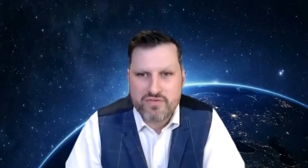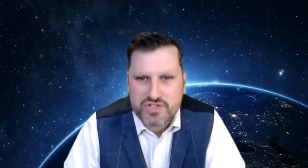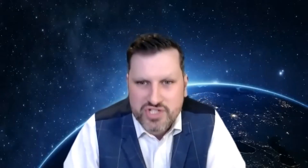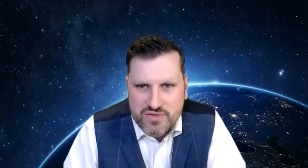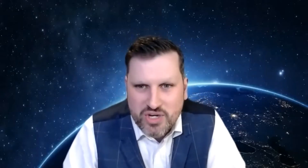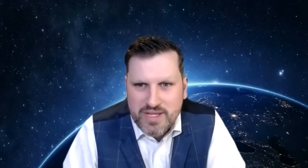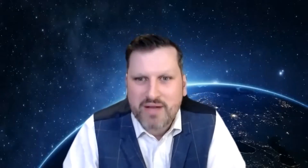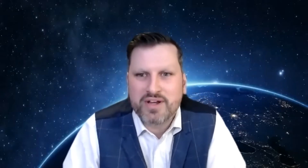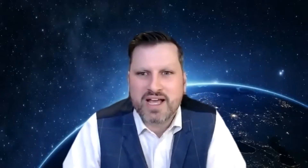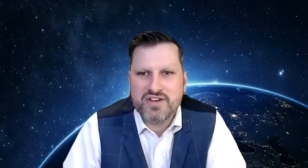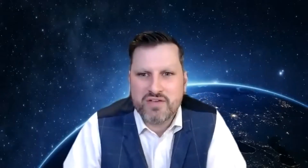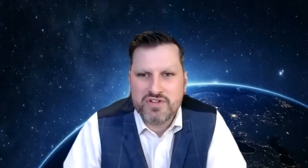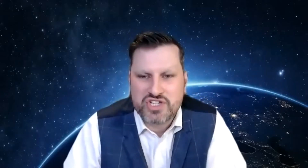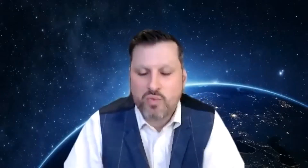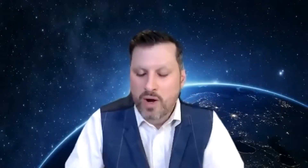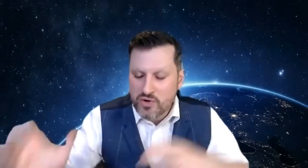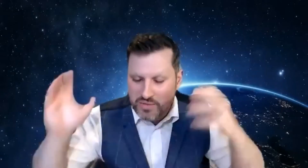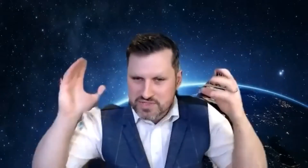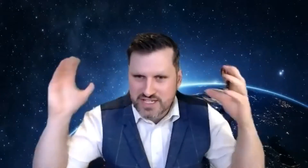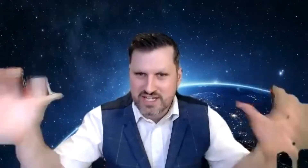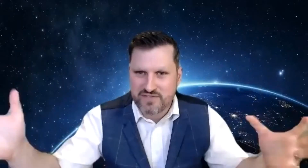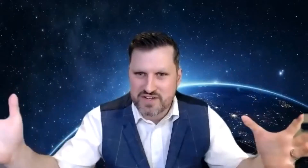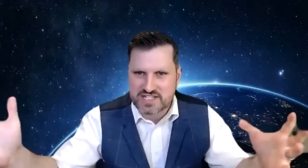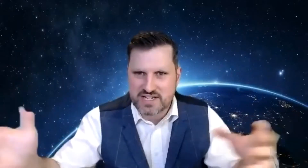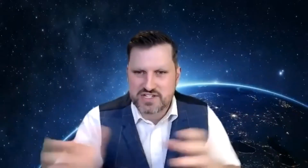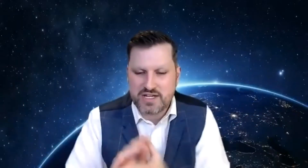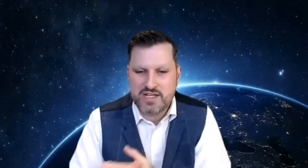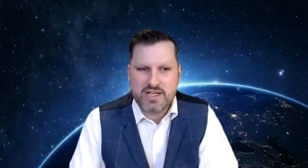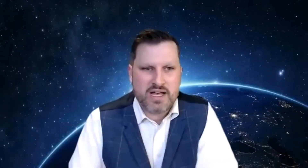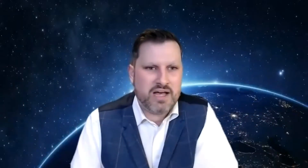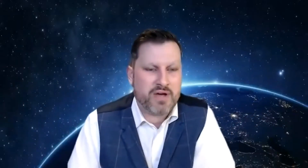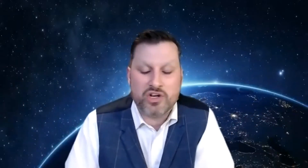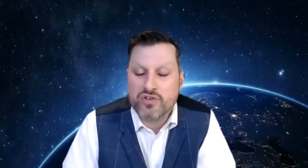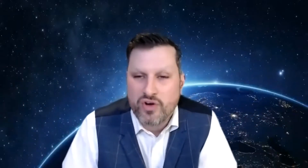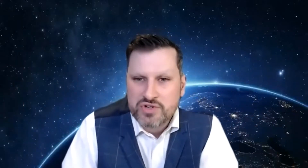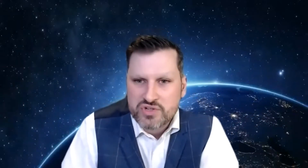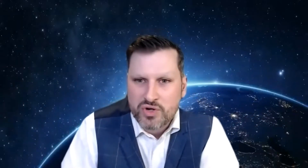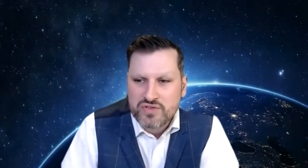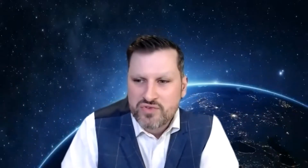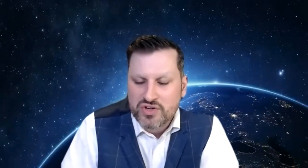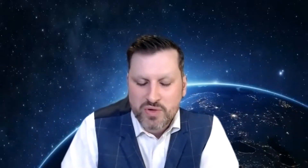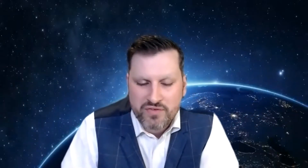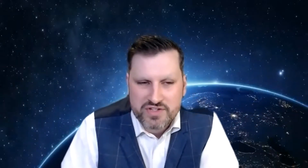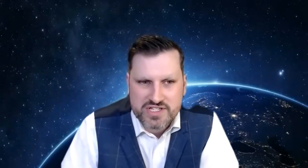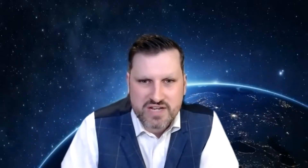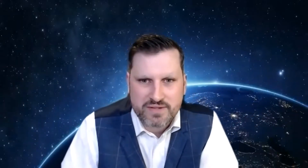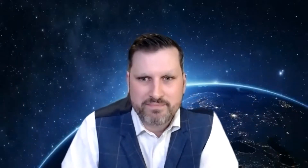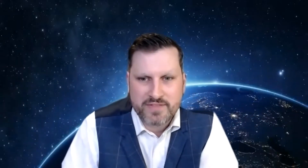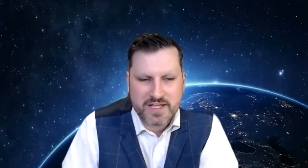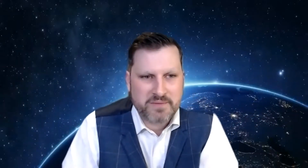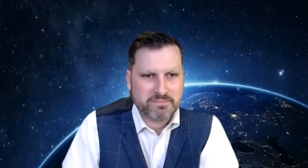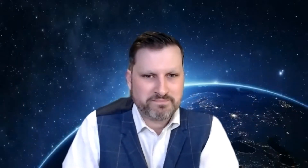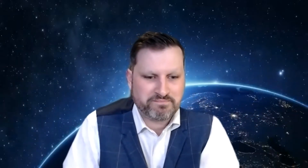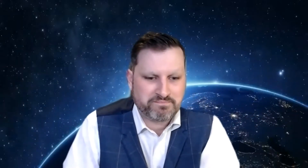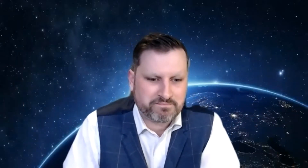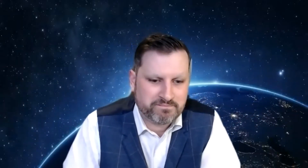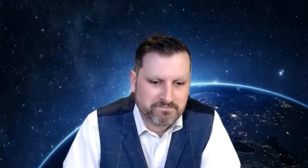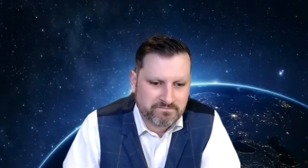no further ado, Tommy, I'm going to hand over to you. Welcome to the Keele Physics Centre, and I look forward to what you've got to offer this evening. Thank